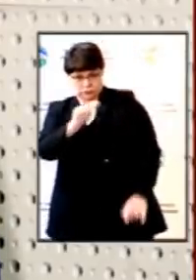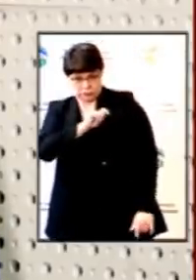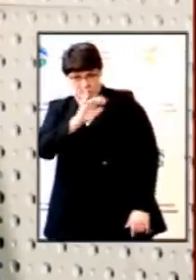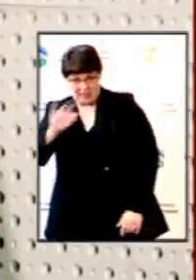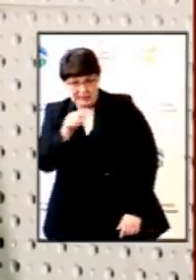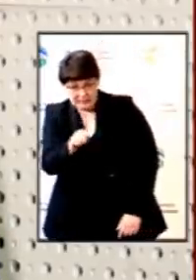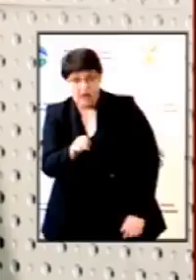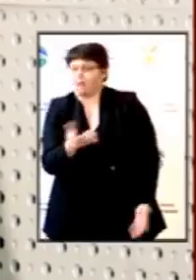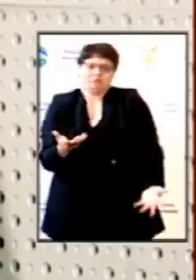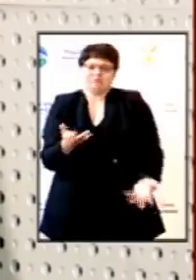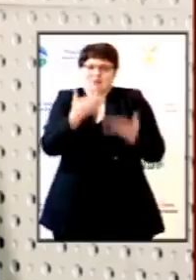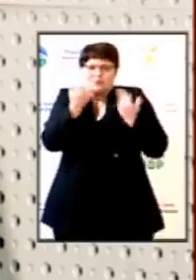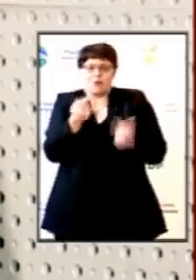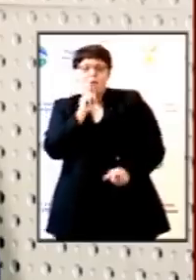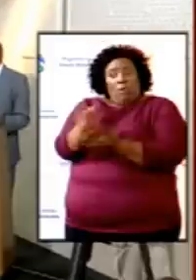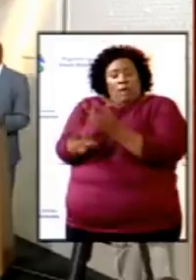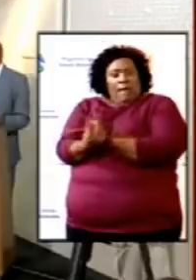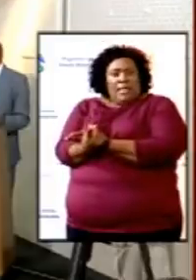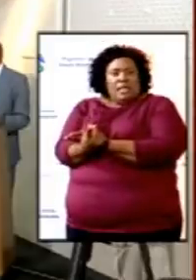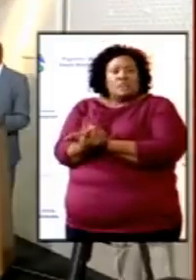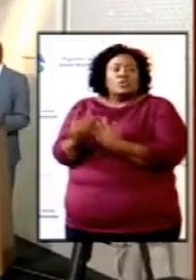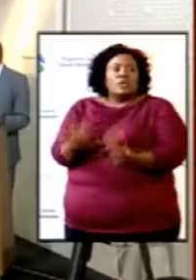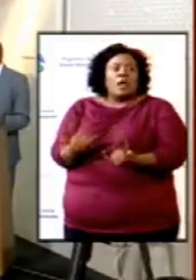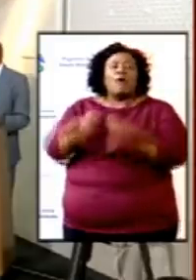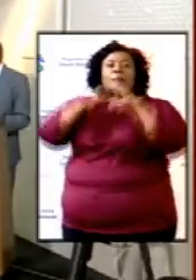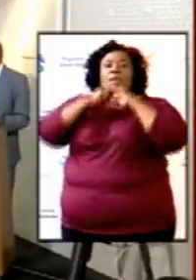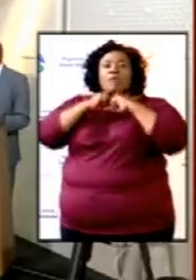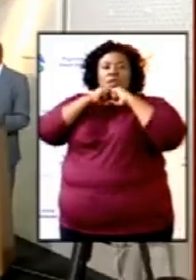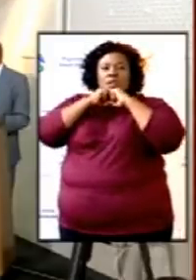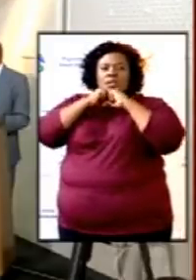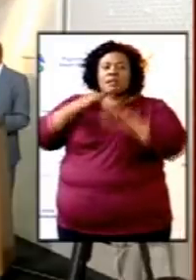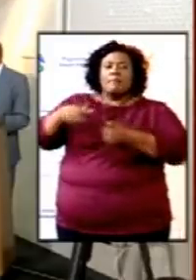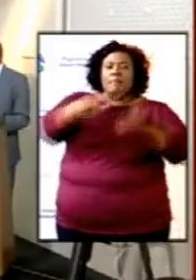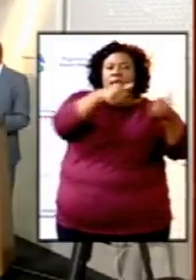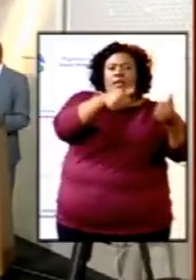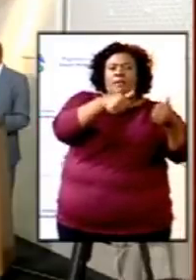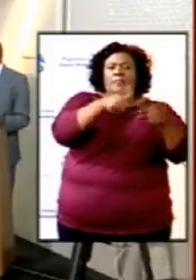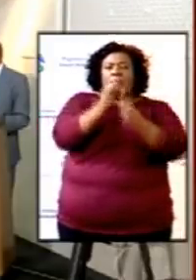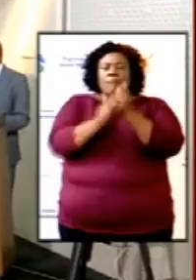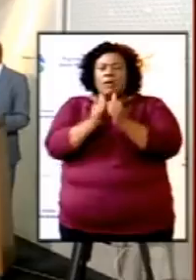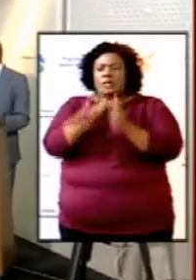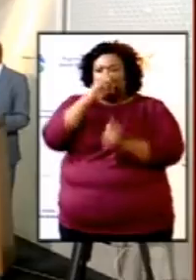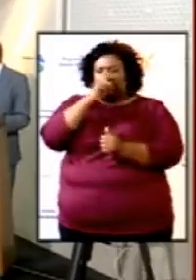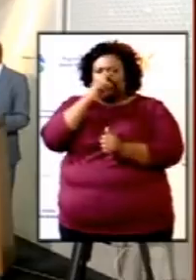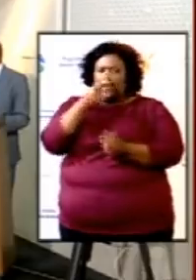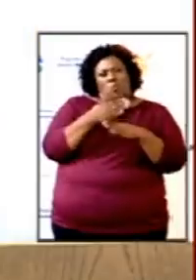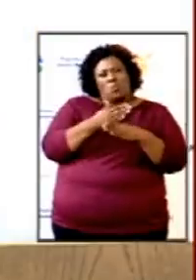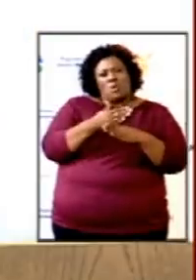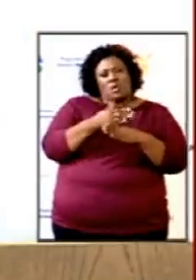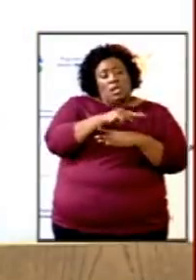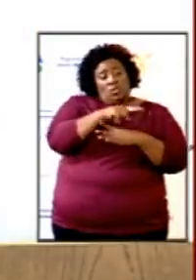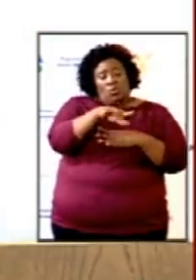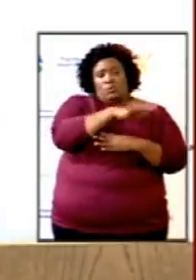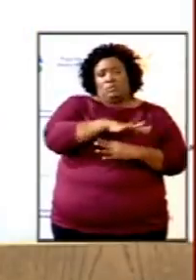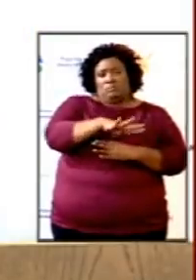still can't walk my dog or puppy if I have a dog. I still have to remain indoors. And now with level 4, each